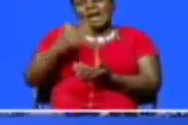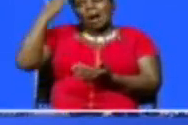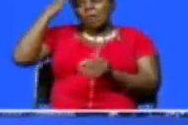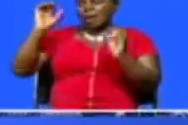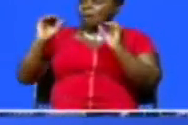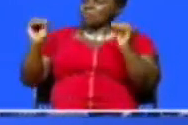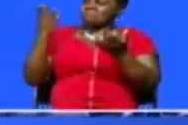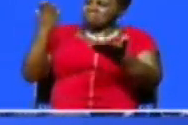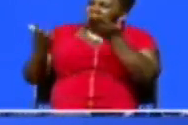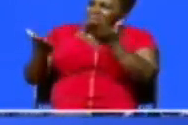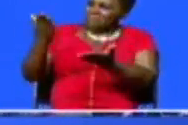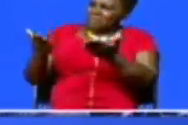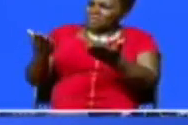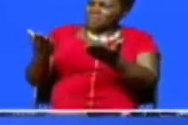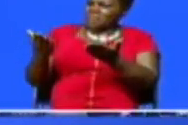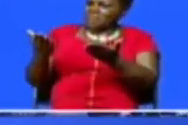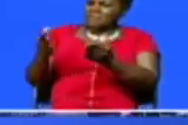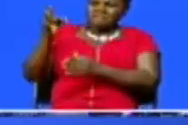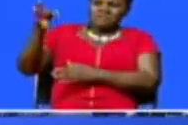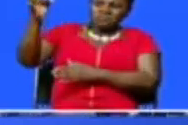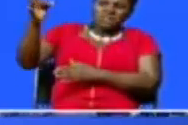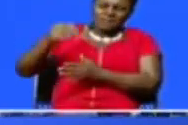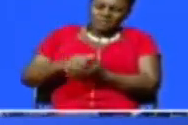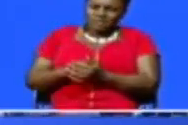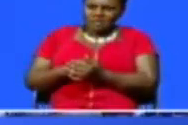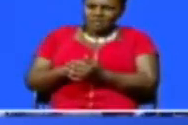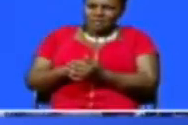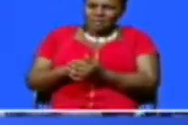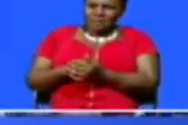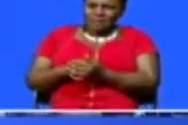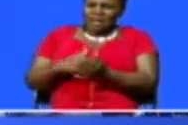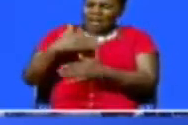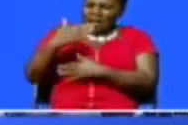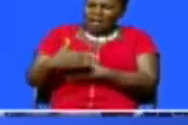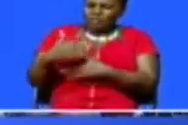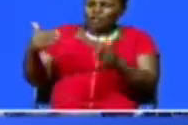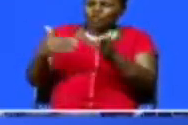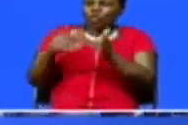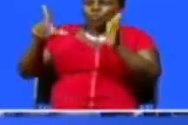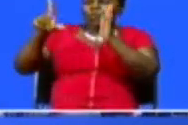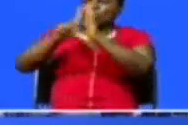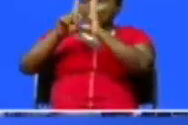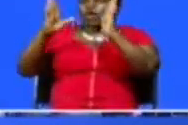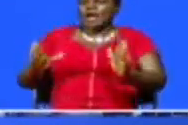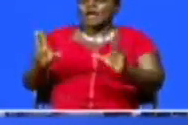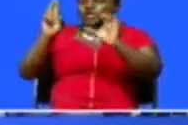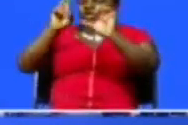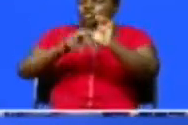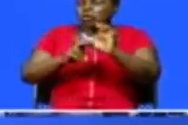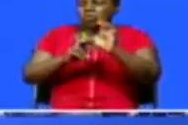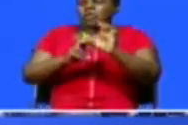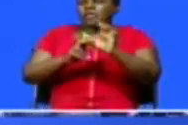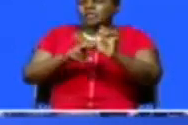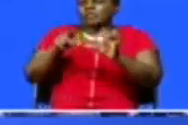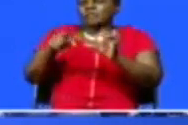know, perhaps with time, after he stopped practicing law and joined politics, perhaps